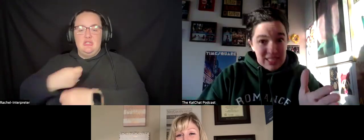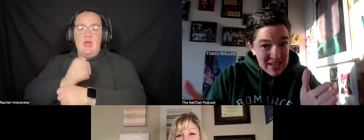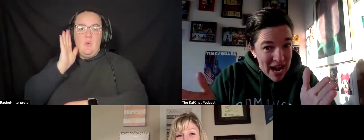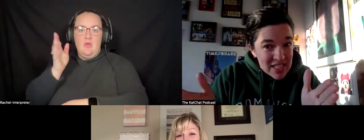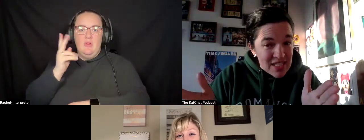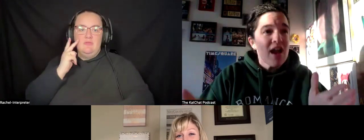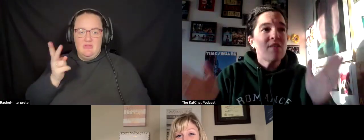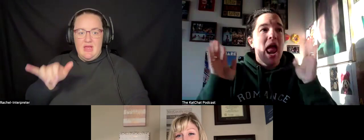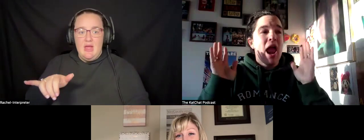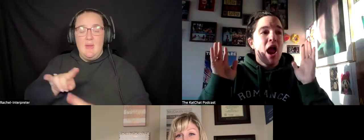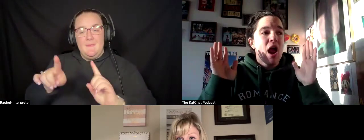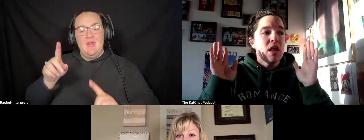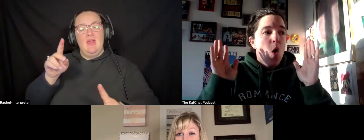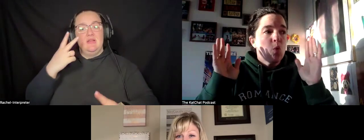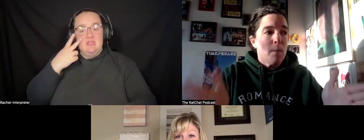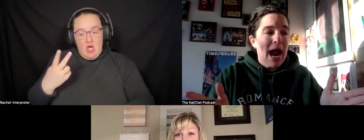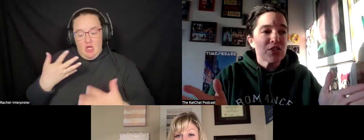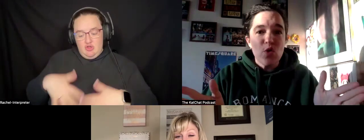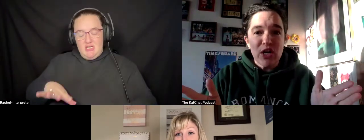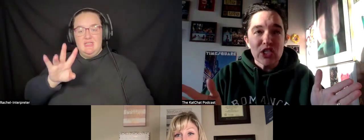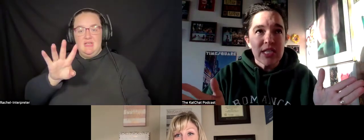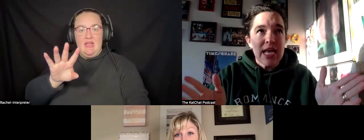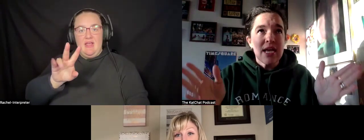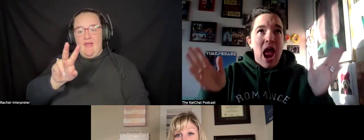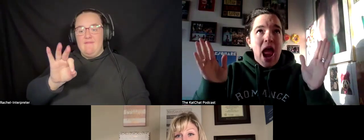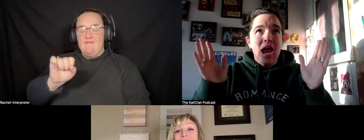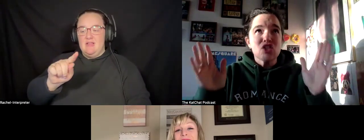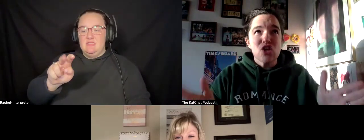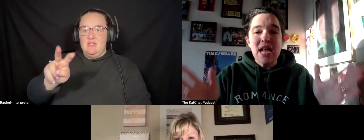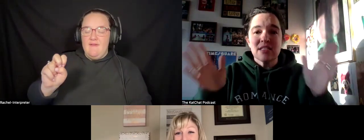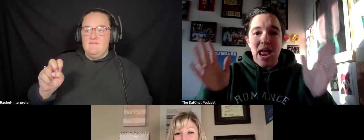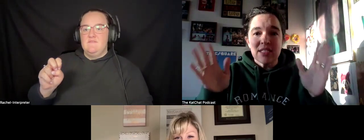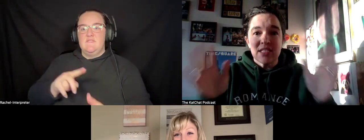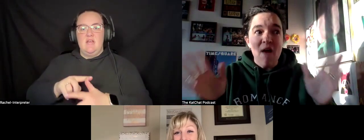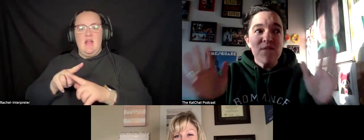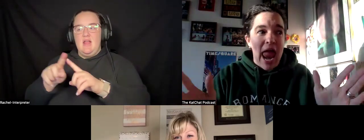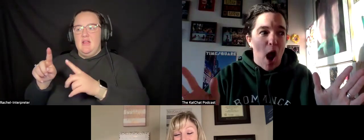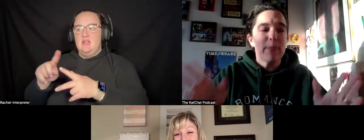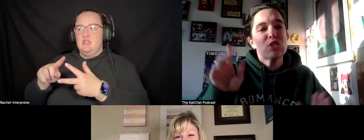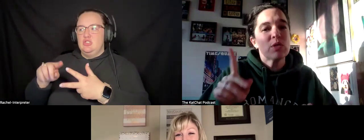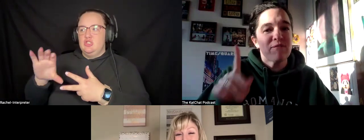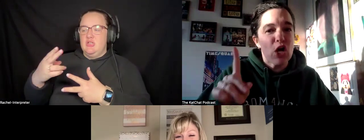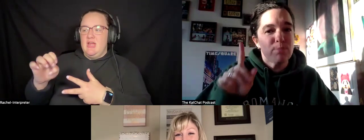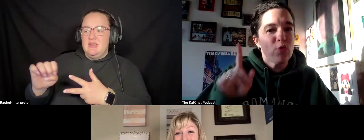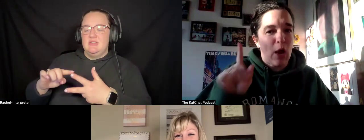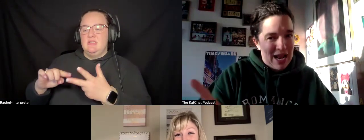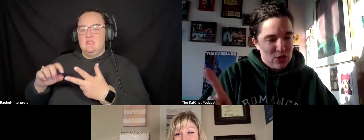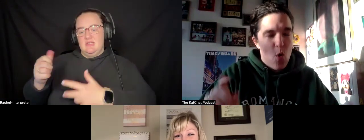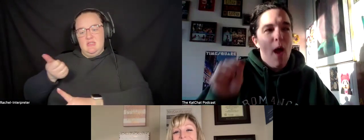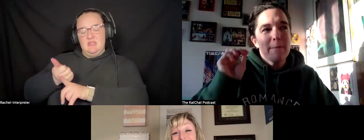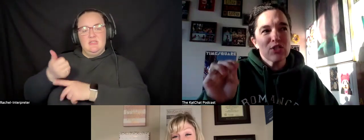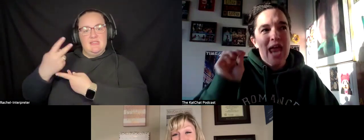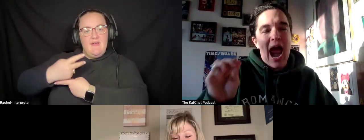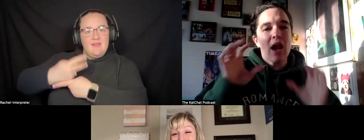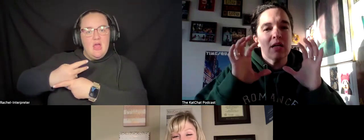see Justin Bieber and Romance University and Shape and Self Care. I mean, she was the first booth I went